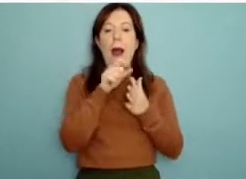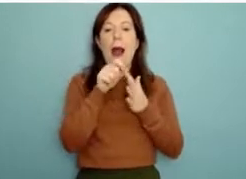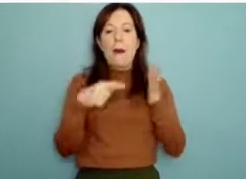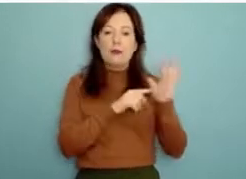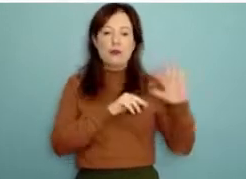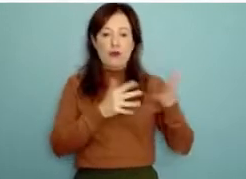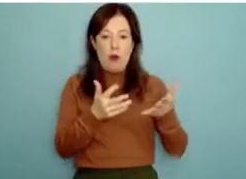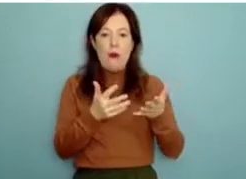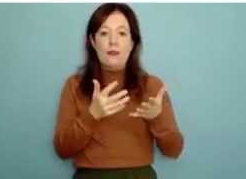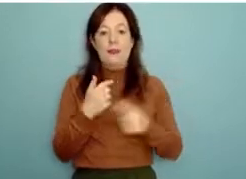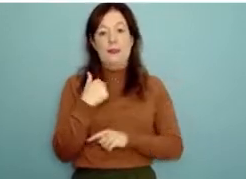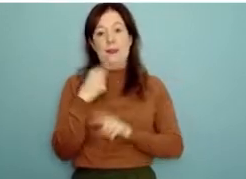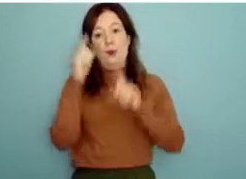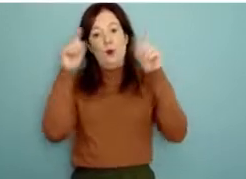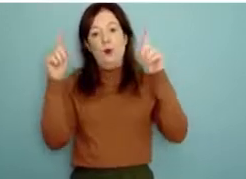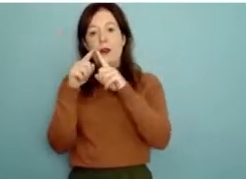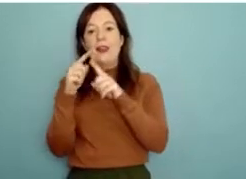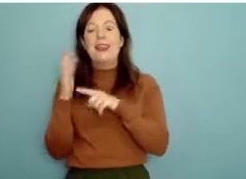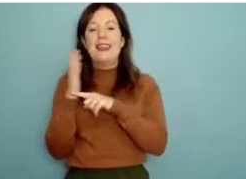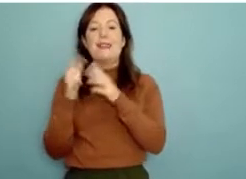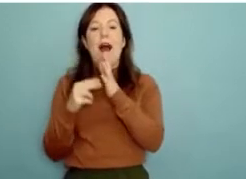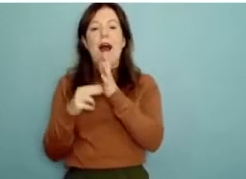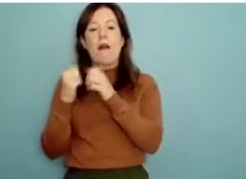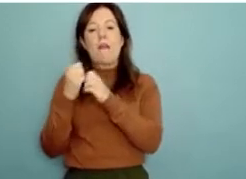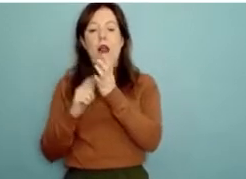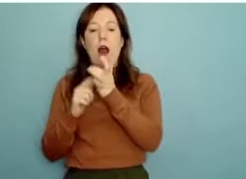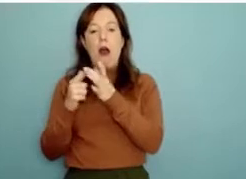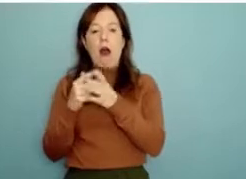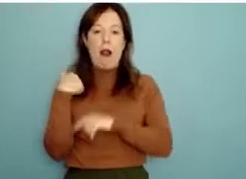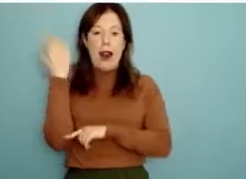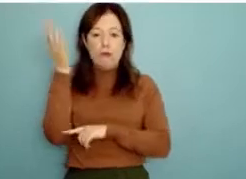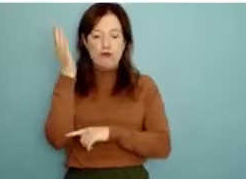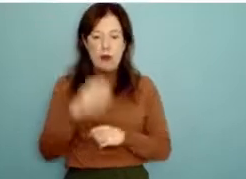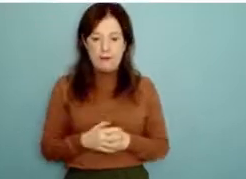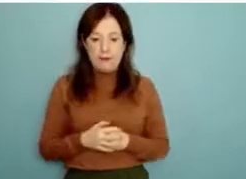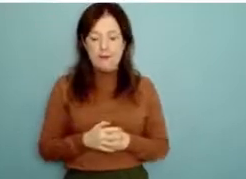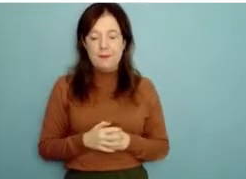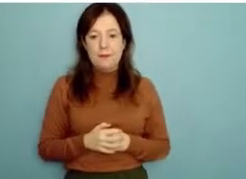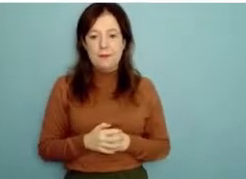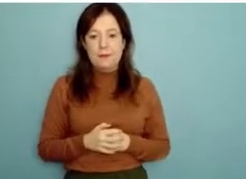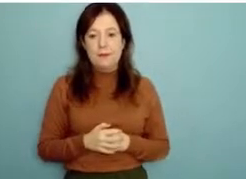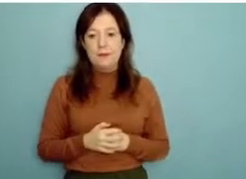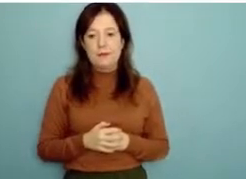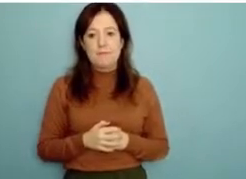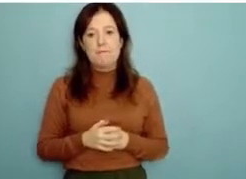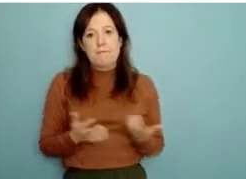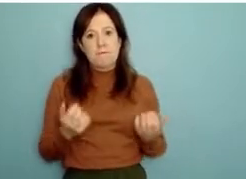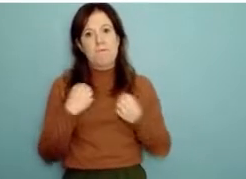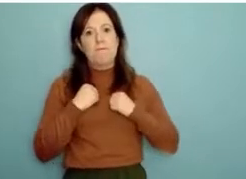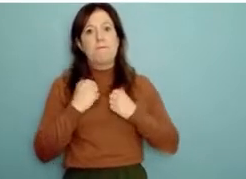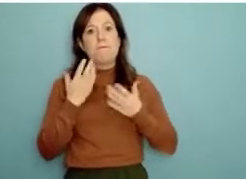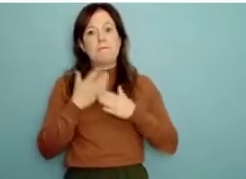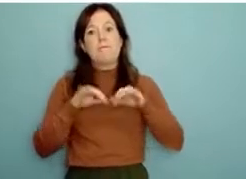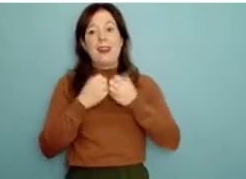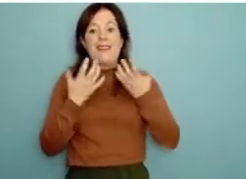a lecturer at the University of East Anglia. So, to our session entitled, How Can We Benefit from the Use of Measures